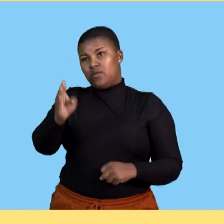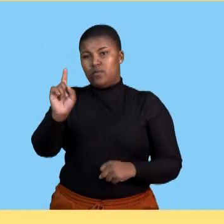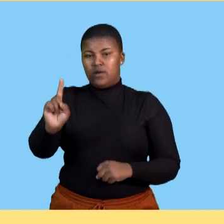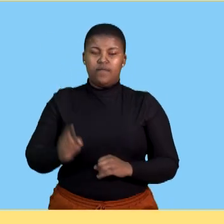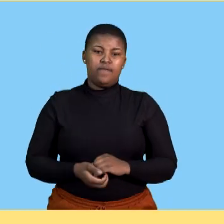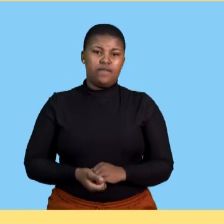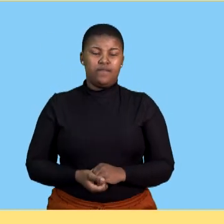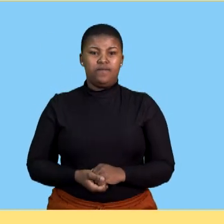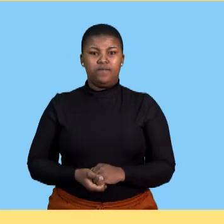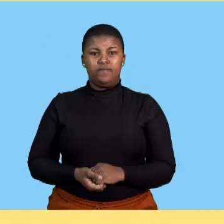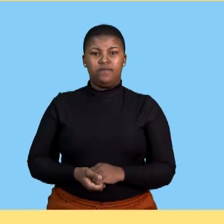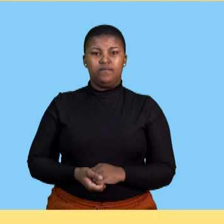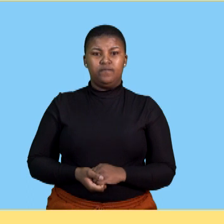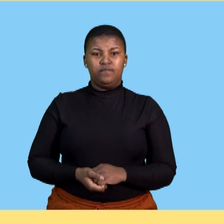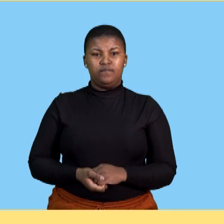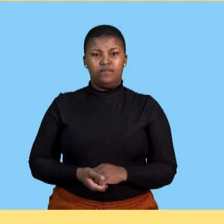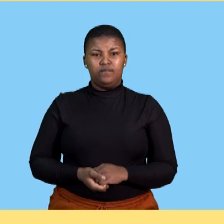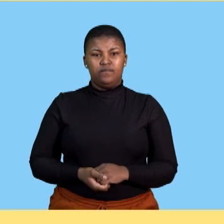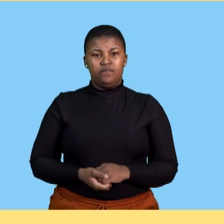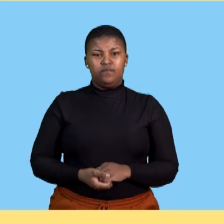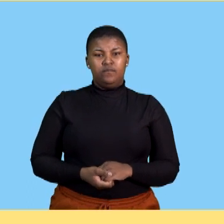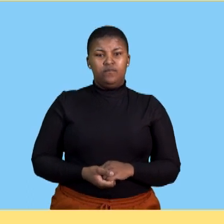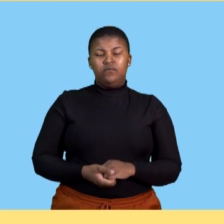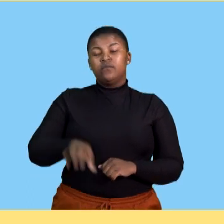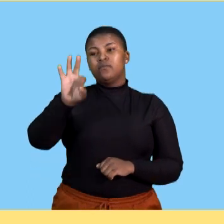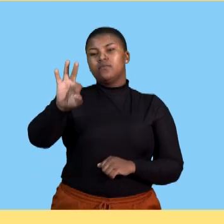multiplied by 100 over 1. That gives you